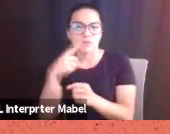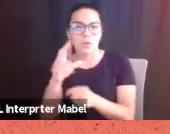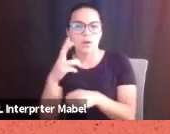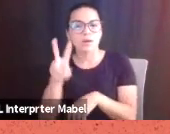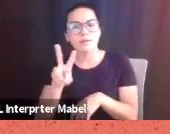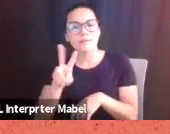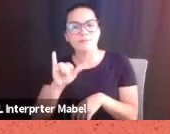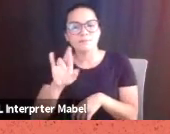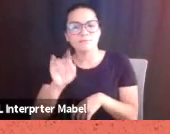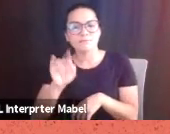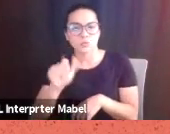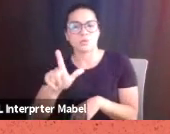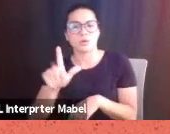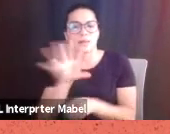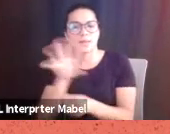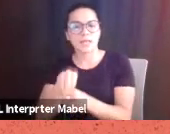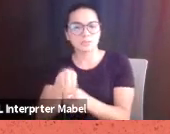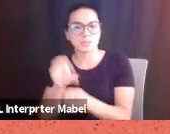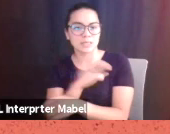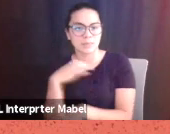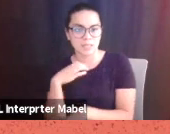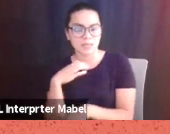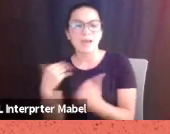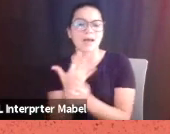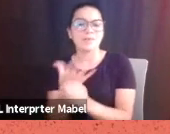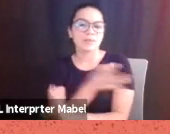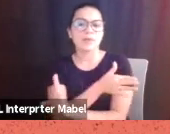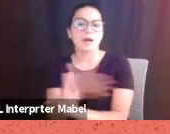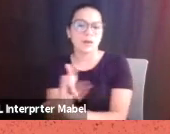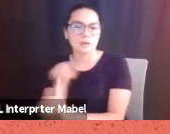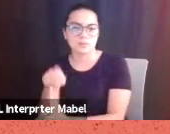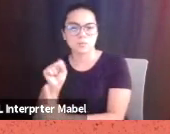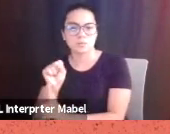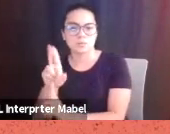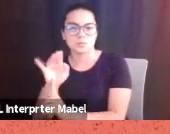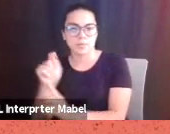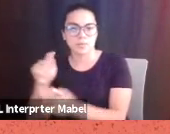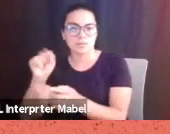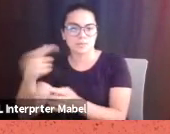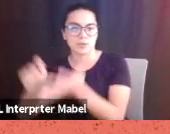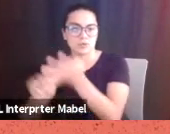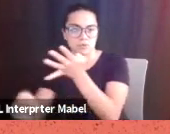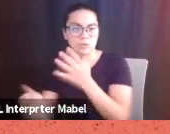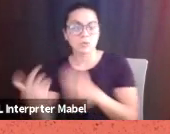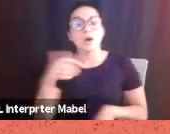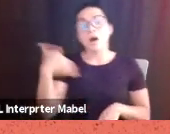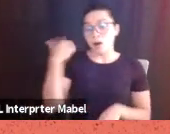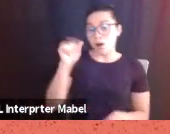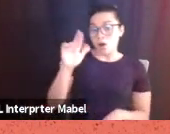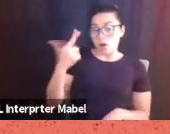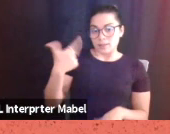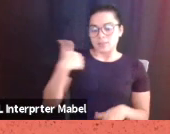of the events leading up to and including the summit. So earlier in August, we had a town hall for